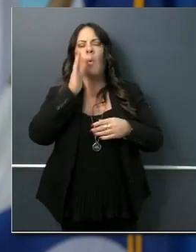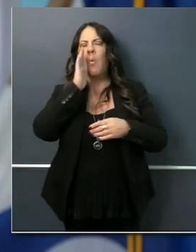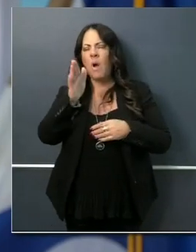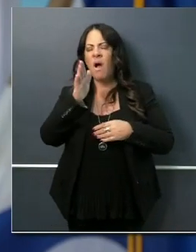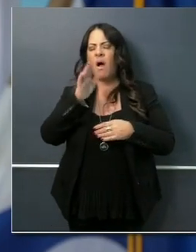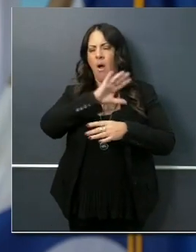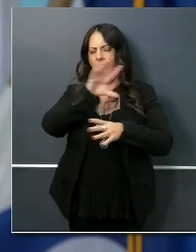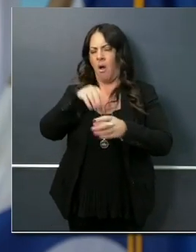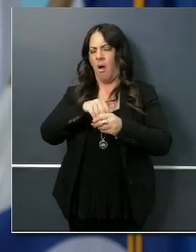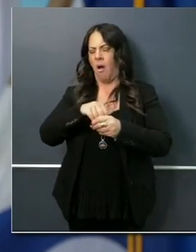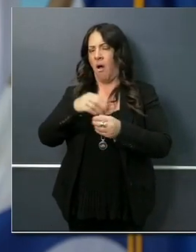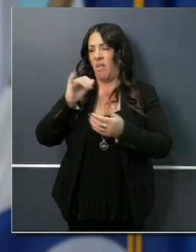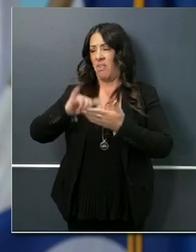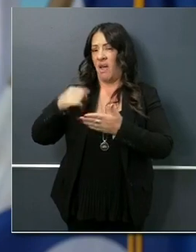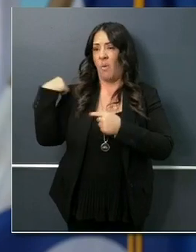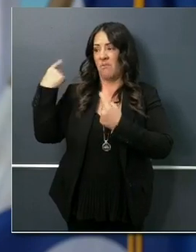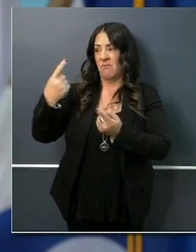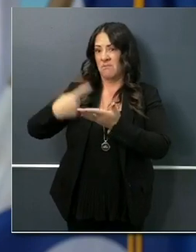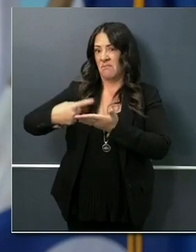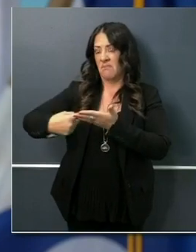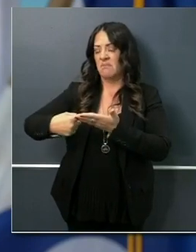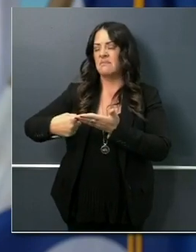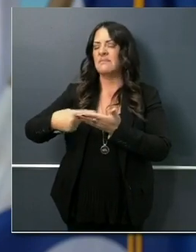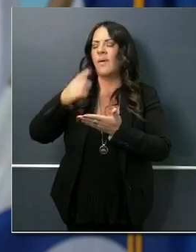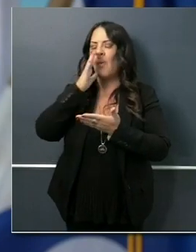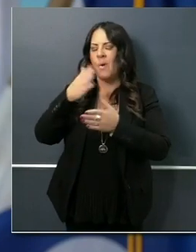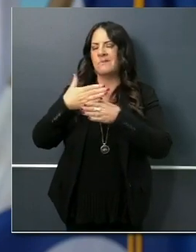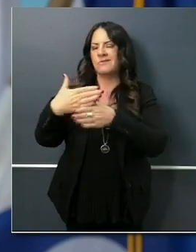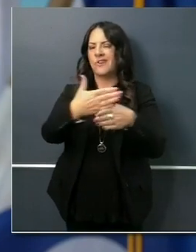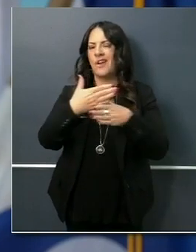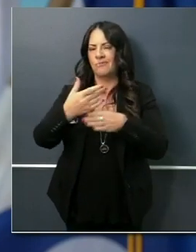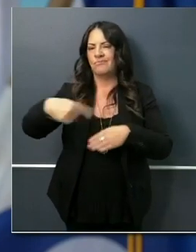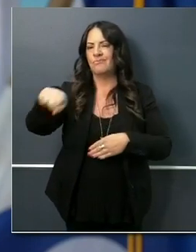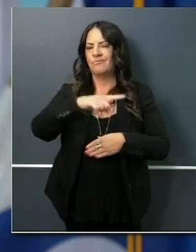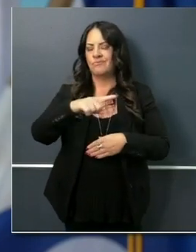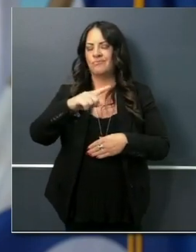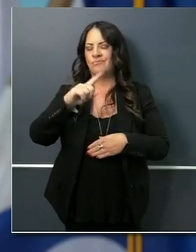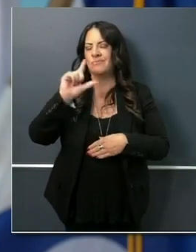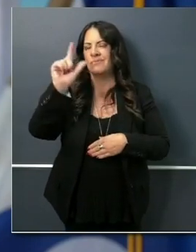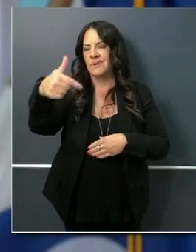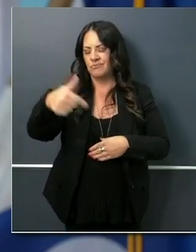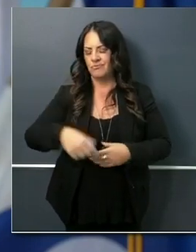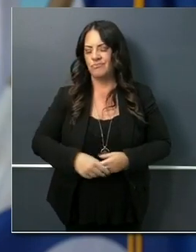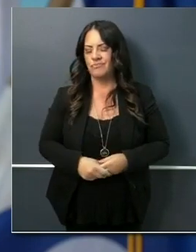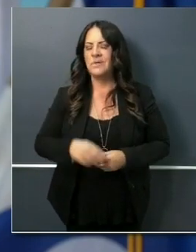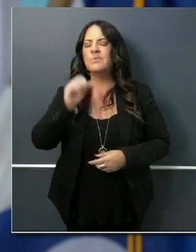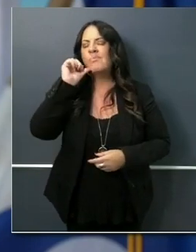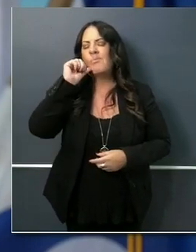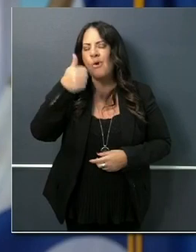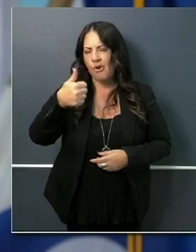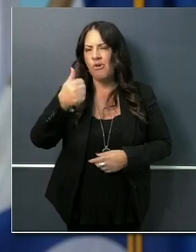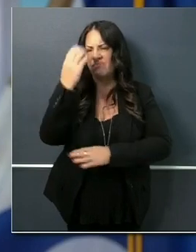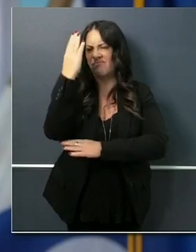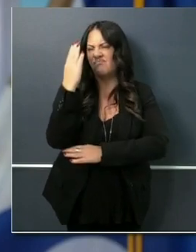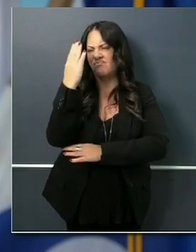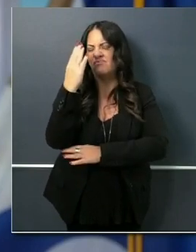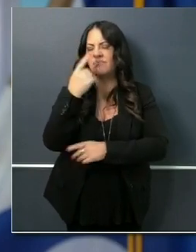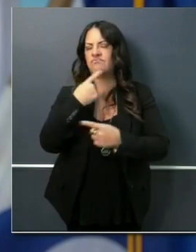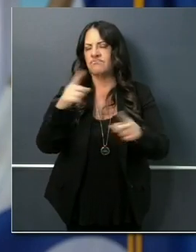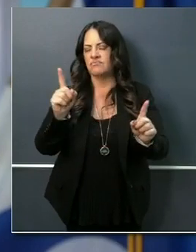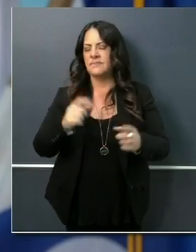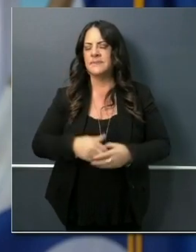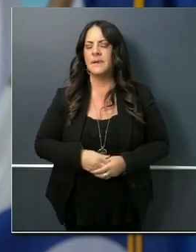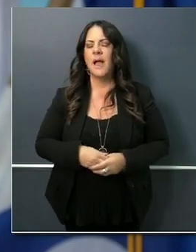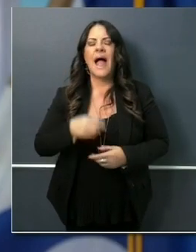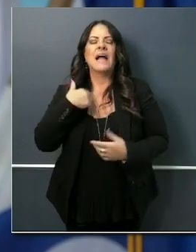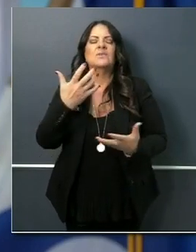I say, as detailed a plan as we can at this stage tomorrow at the noon press conference. But I just want